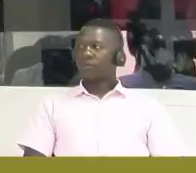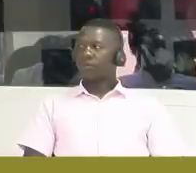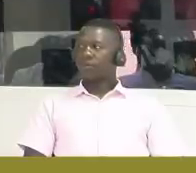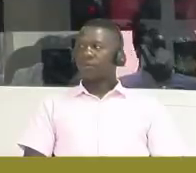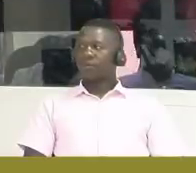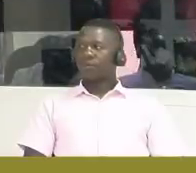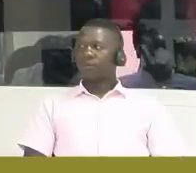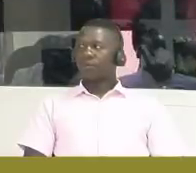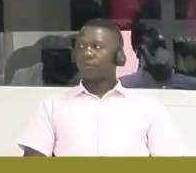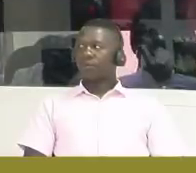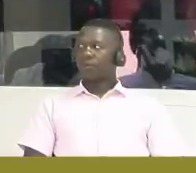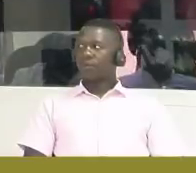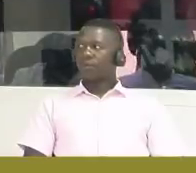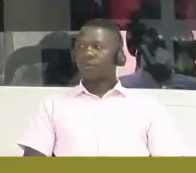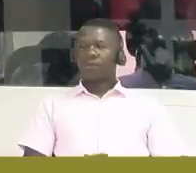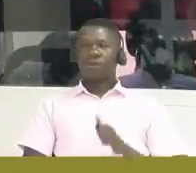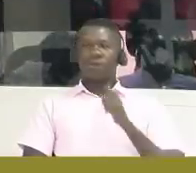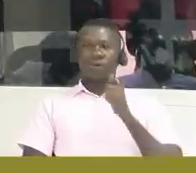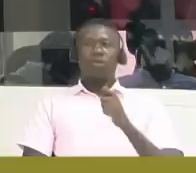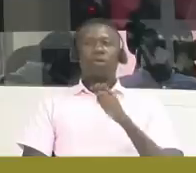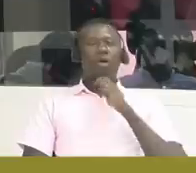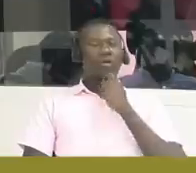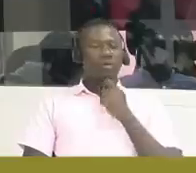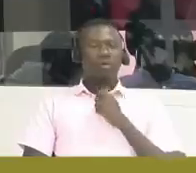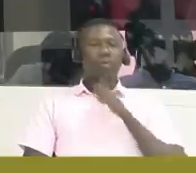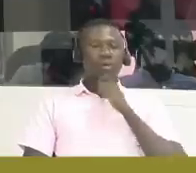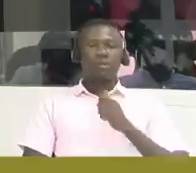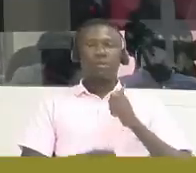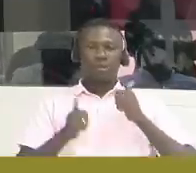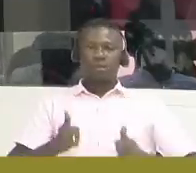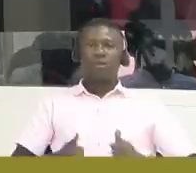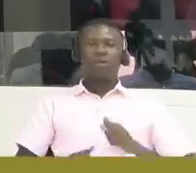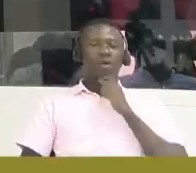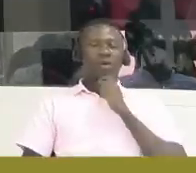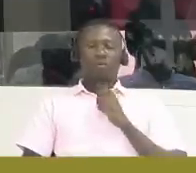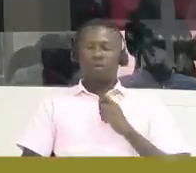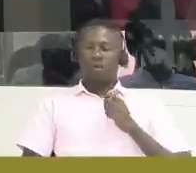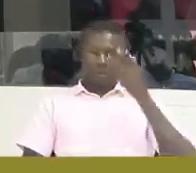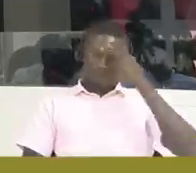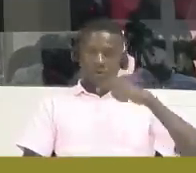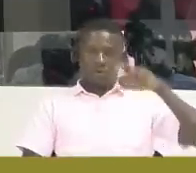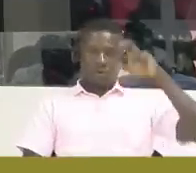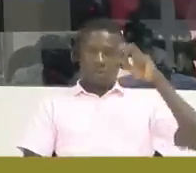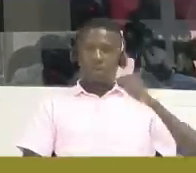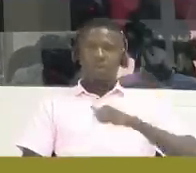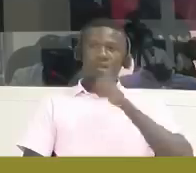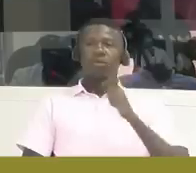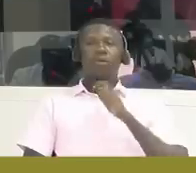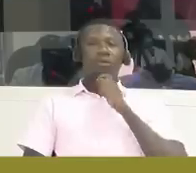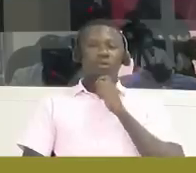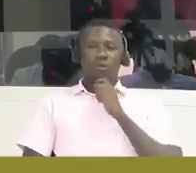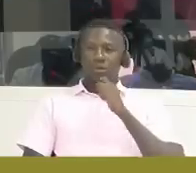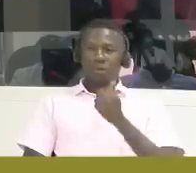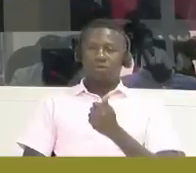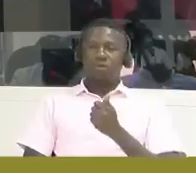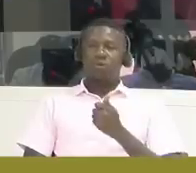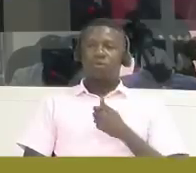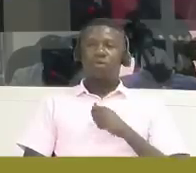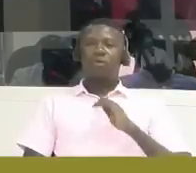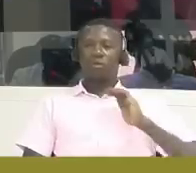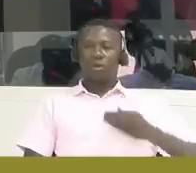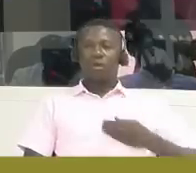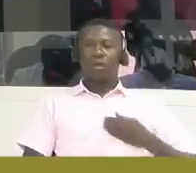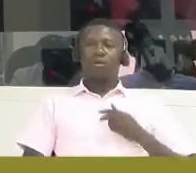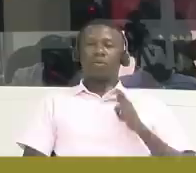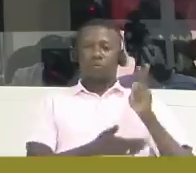Good afternoon, Mr. Chairman. Good afternoon, Commissioners. And good afternoon to you, Madam Witness. Welcome to the